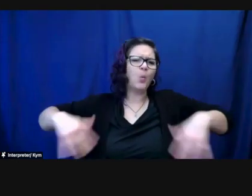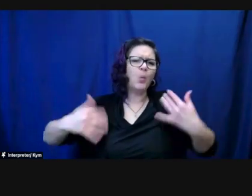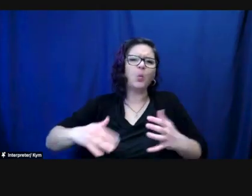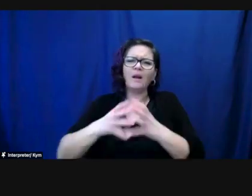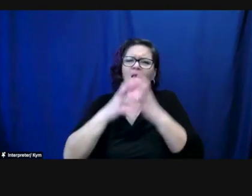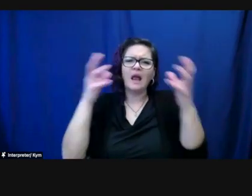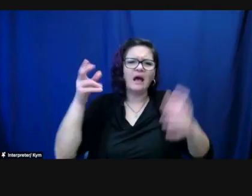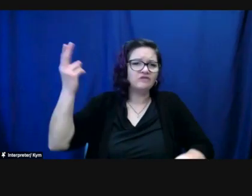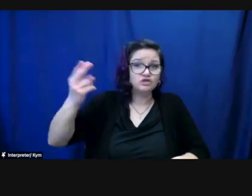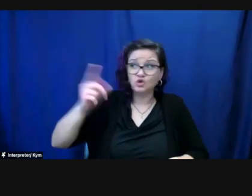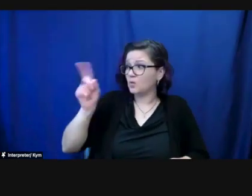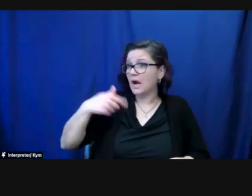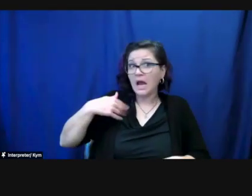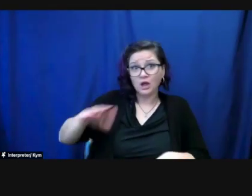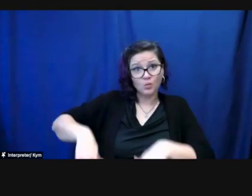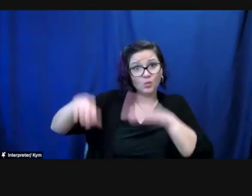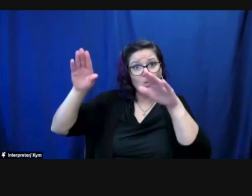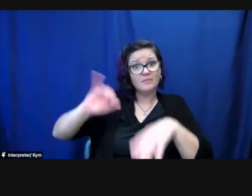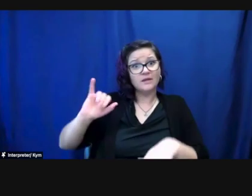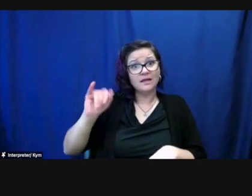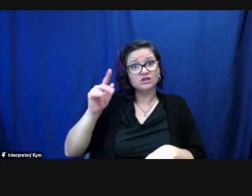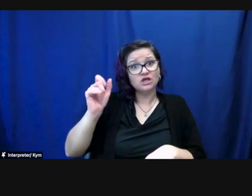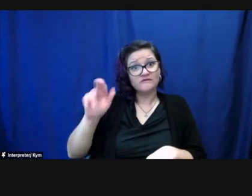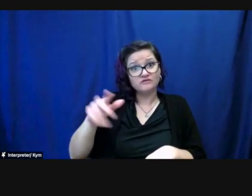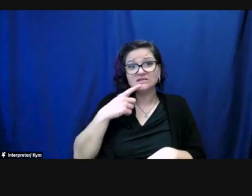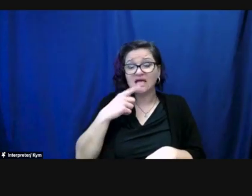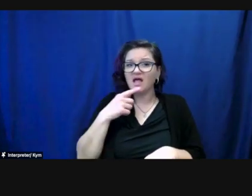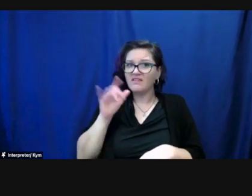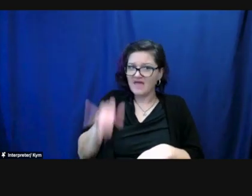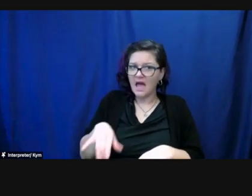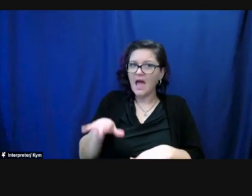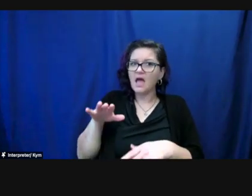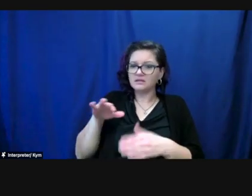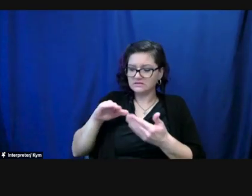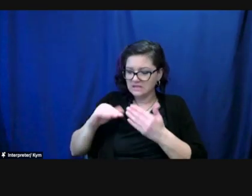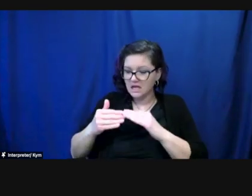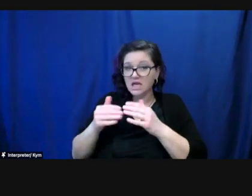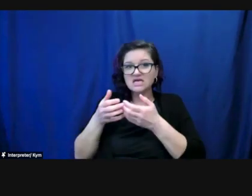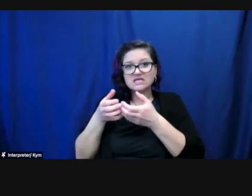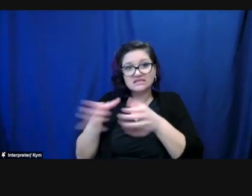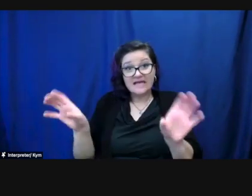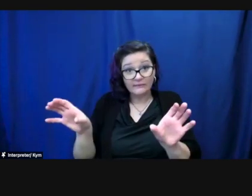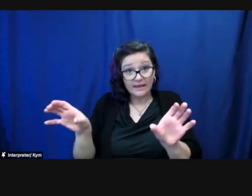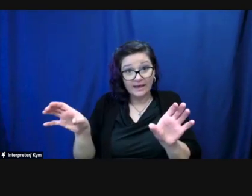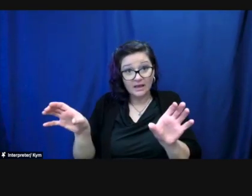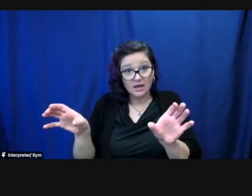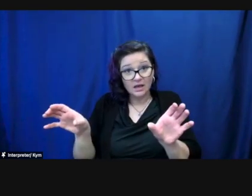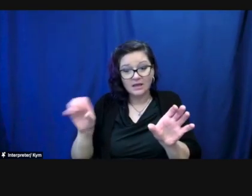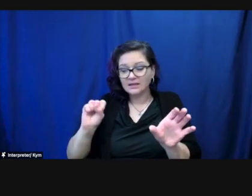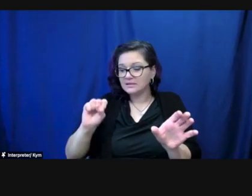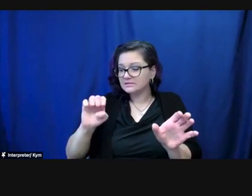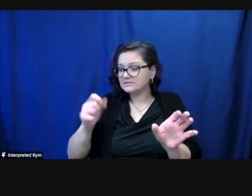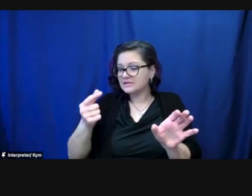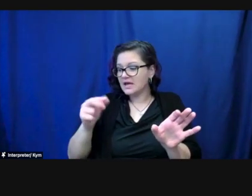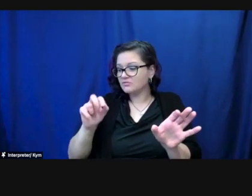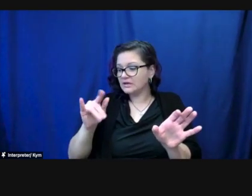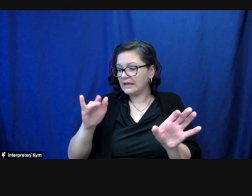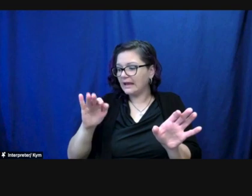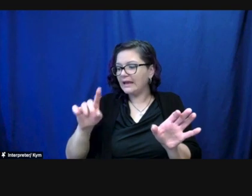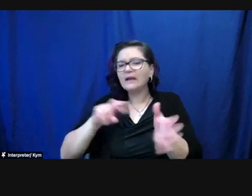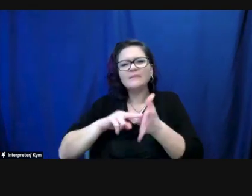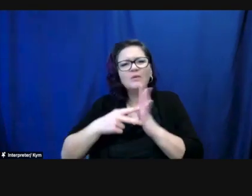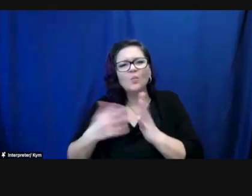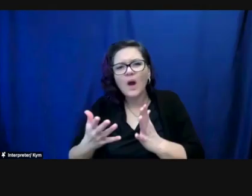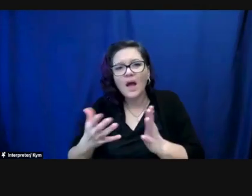I grew up, like Jennifer said, it was segregated. And what does that mean? That blacks and whites did not live